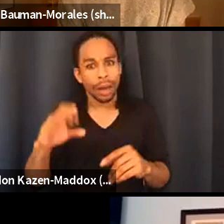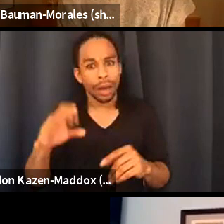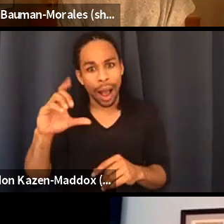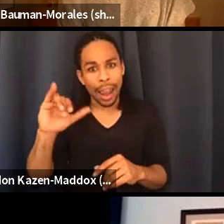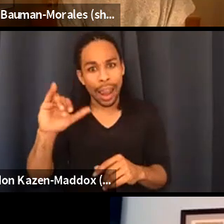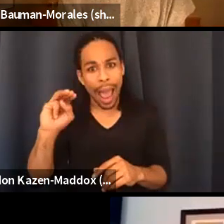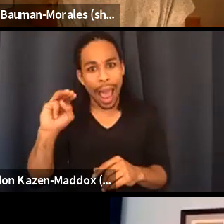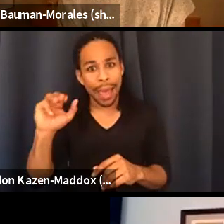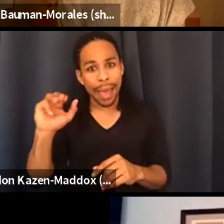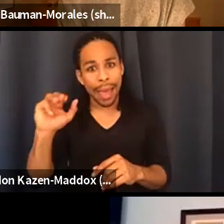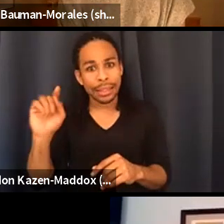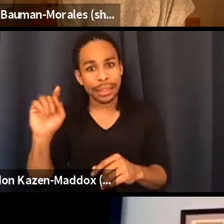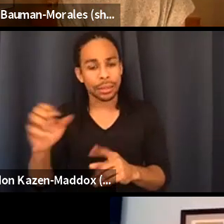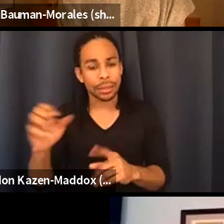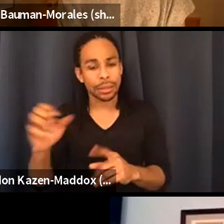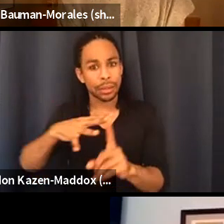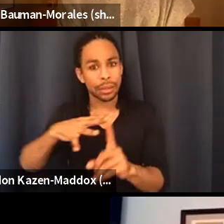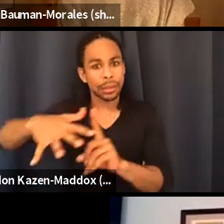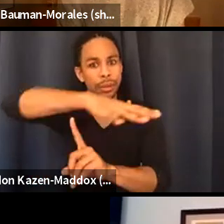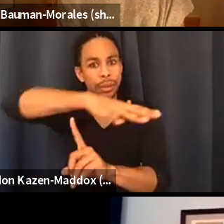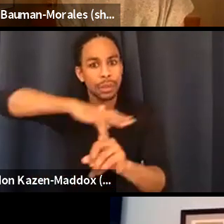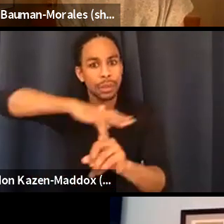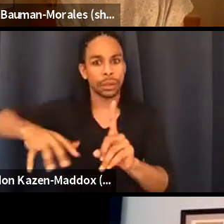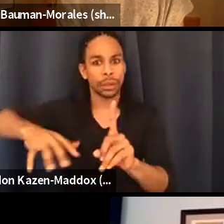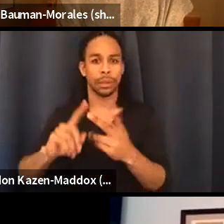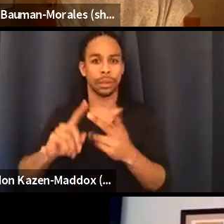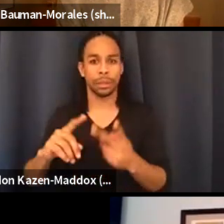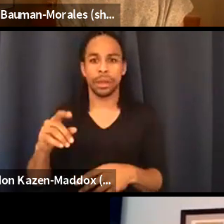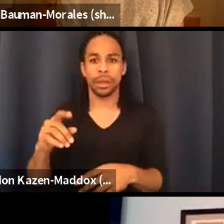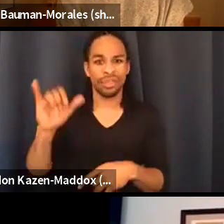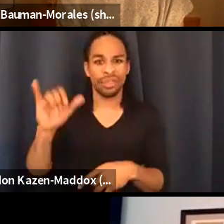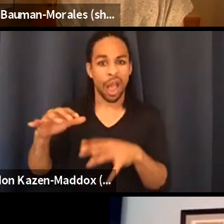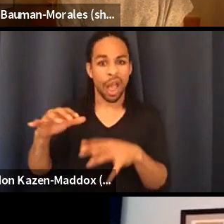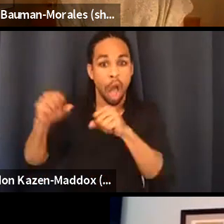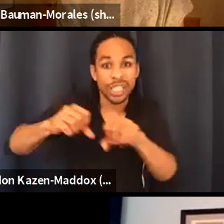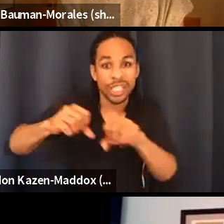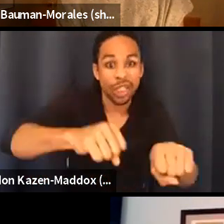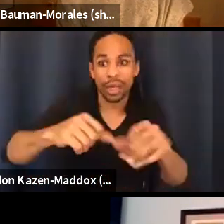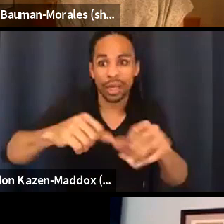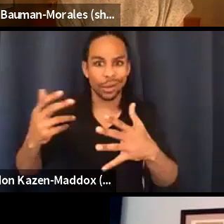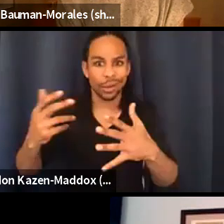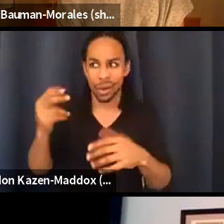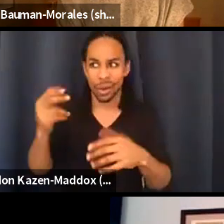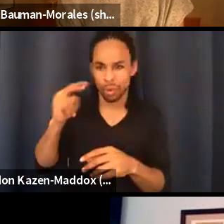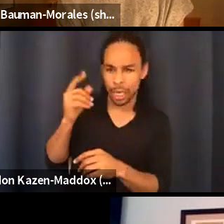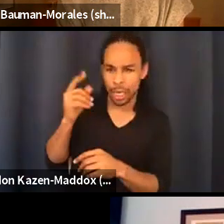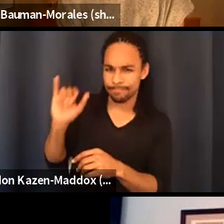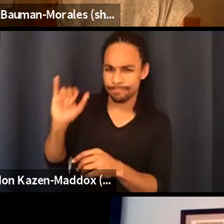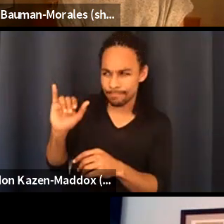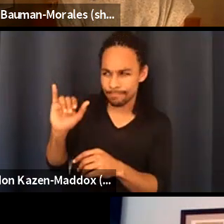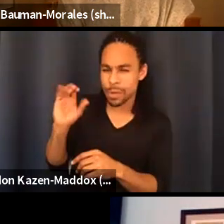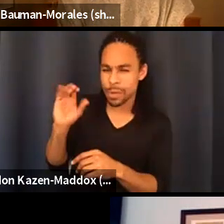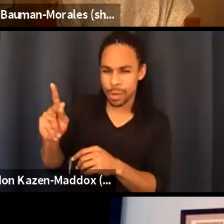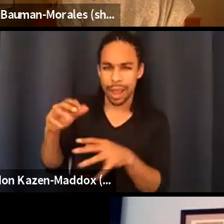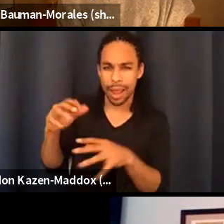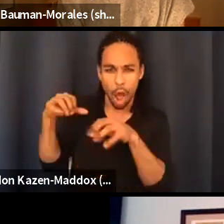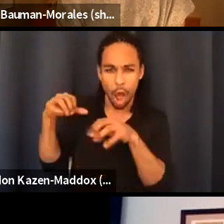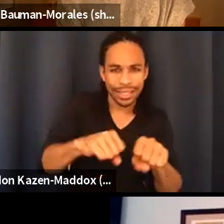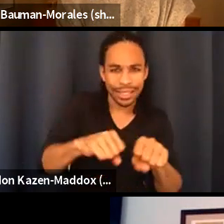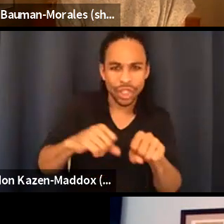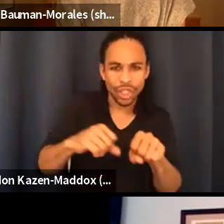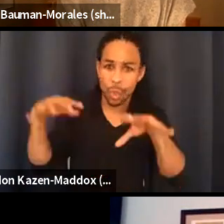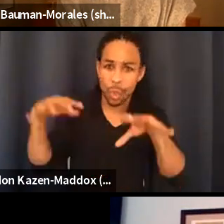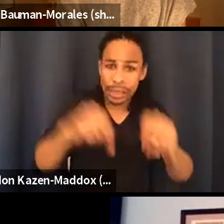lens. You know, it has to work for everyone if it's going to be something that works. You know,